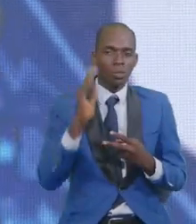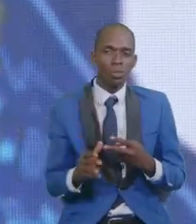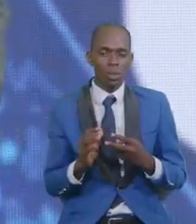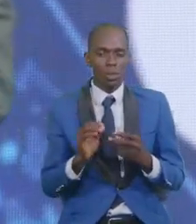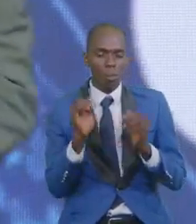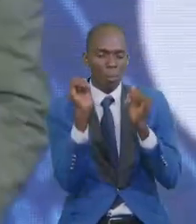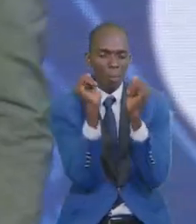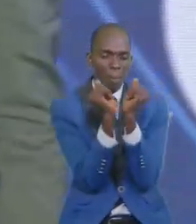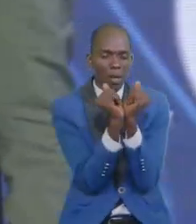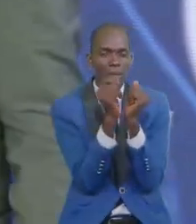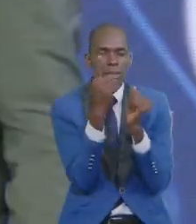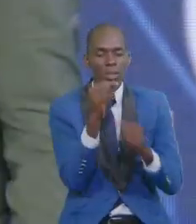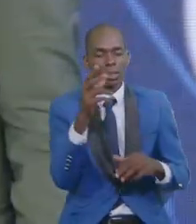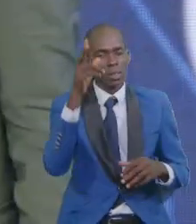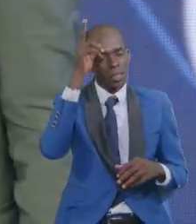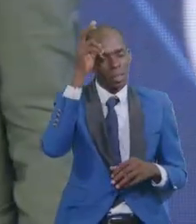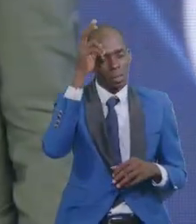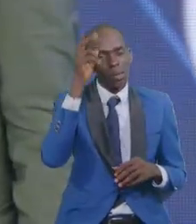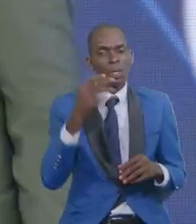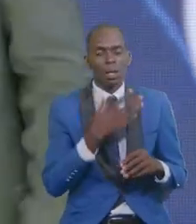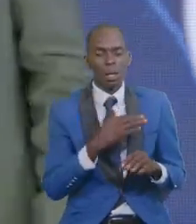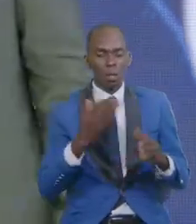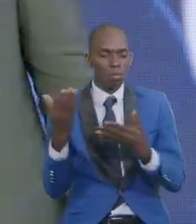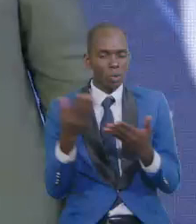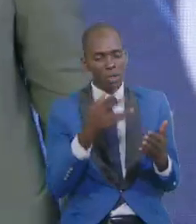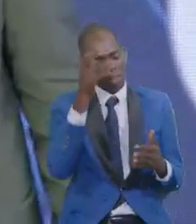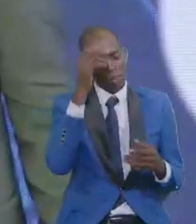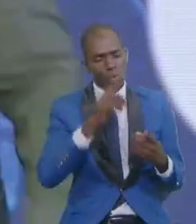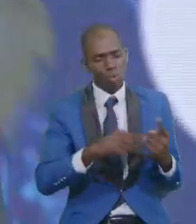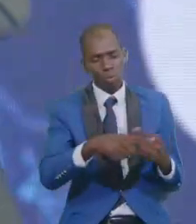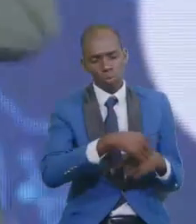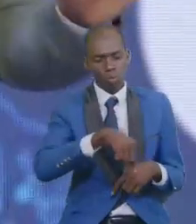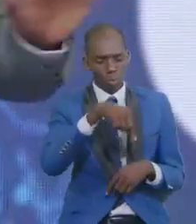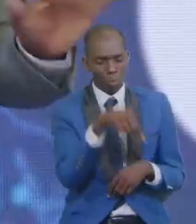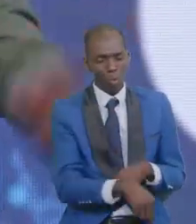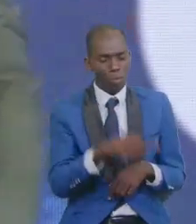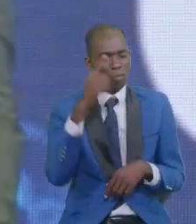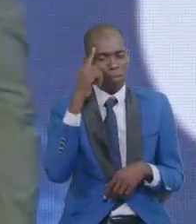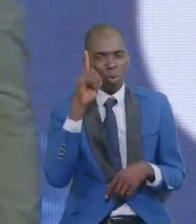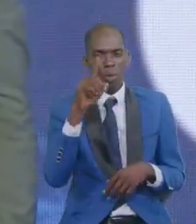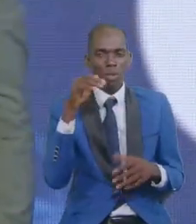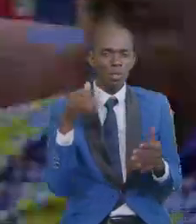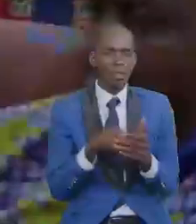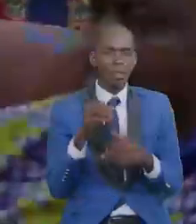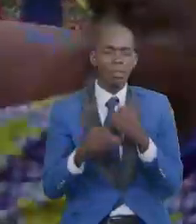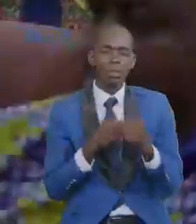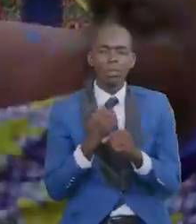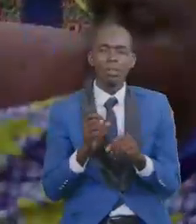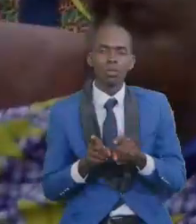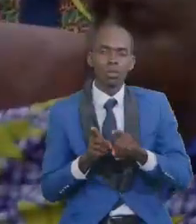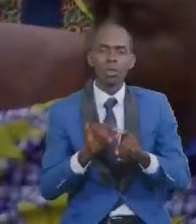and will chain and put him in the bottomless pit for 1,000 years during the millennial reign.